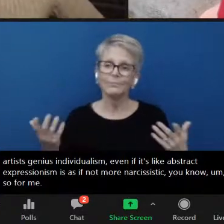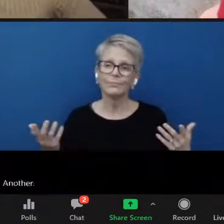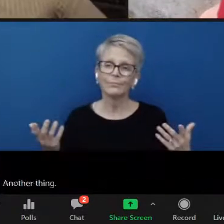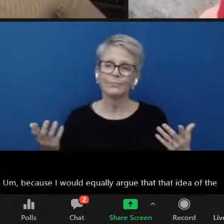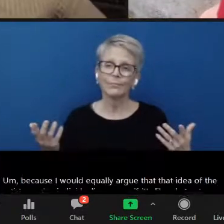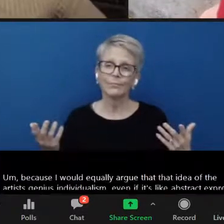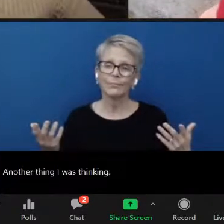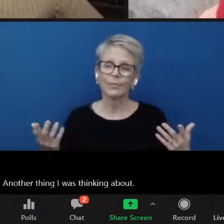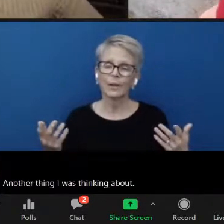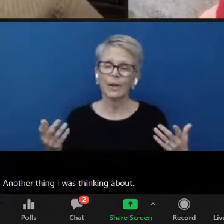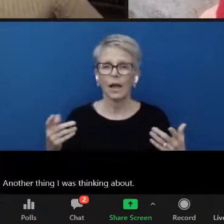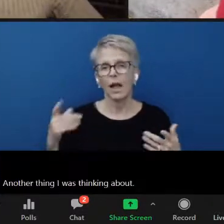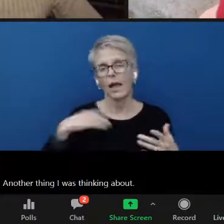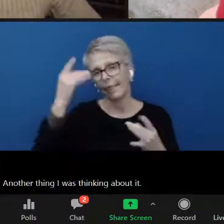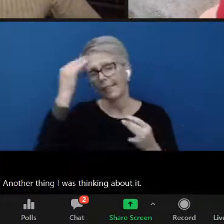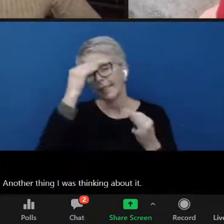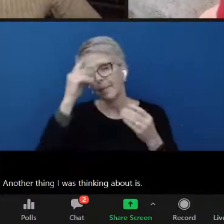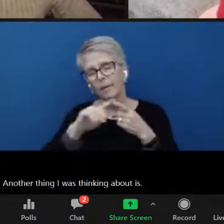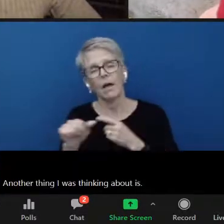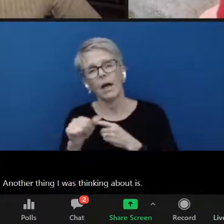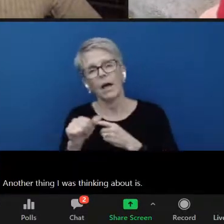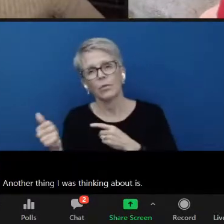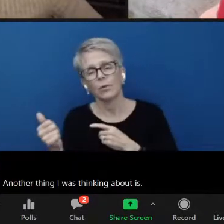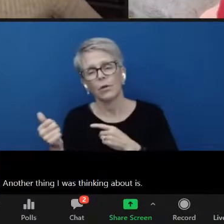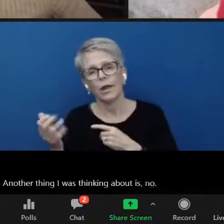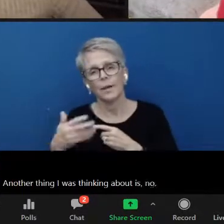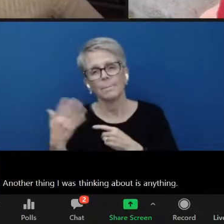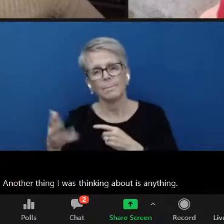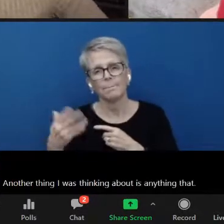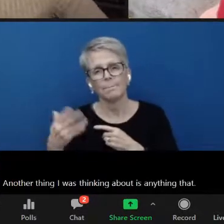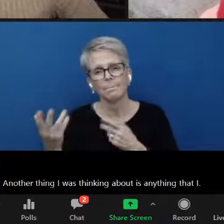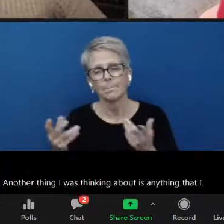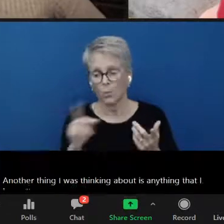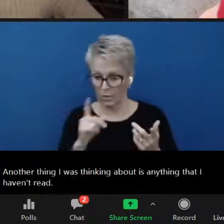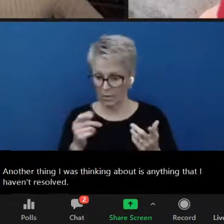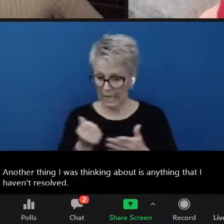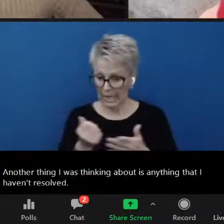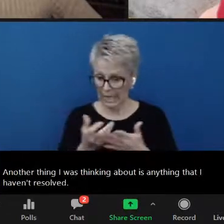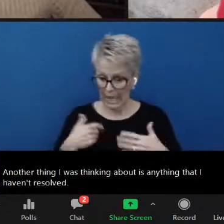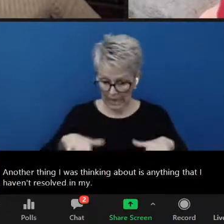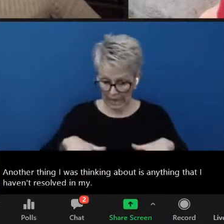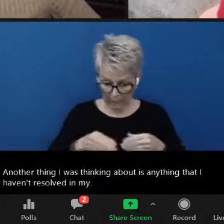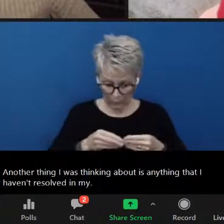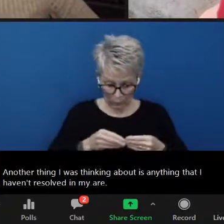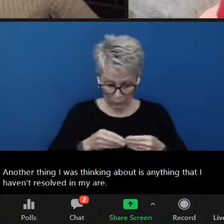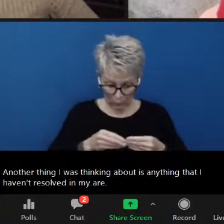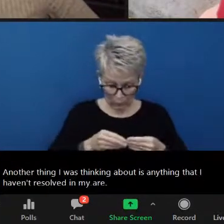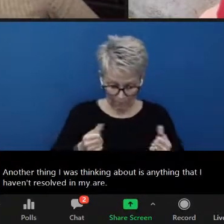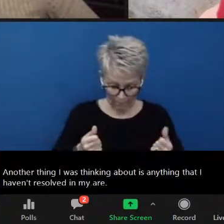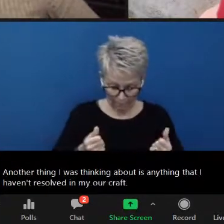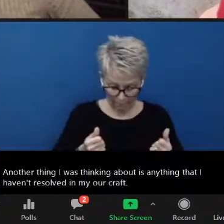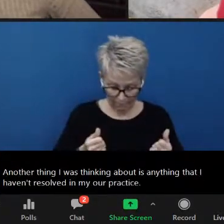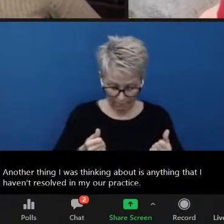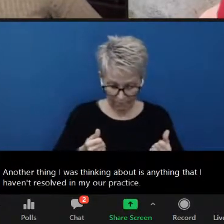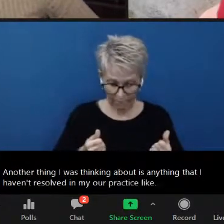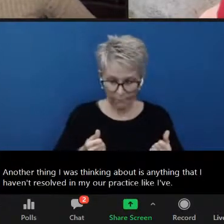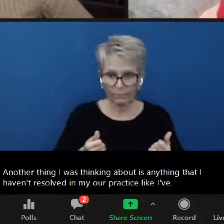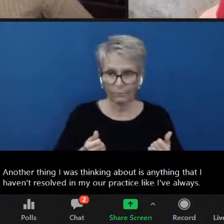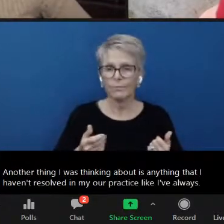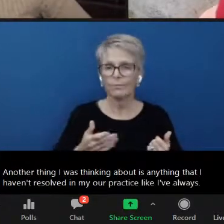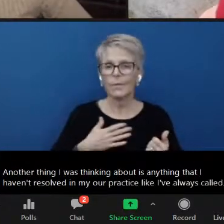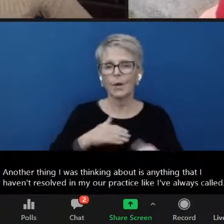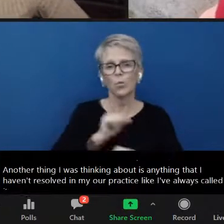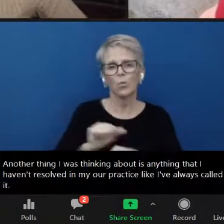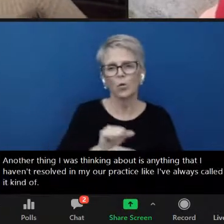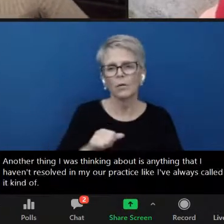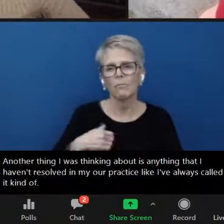another thing I was thinking about is anything that I haven't resolved in my art practice, like I've always